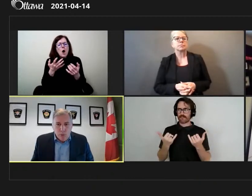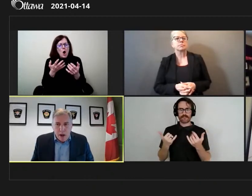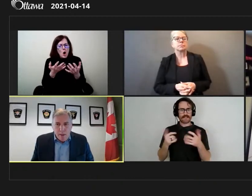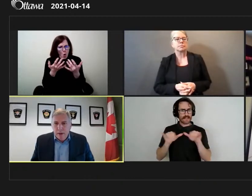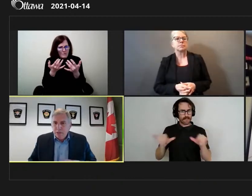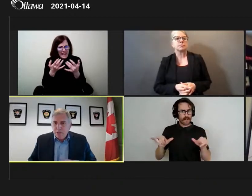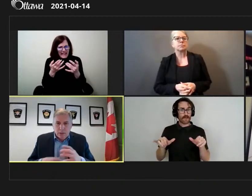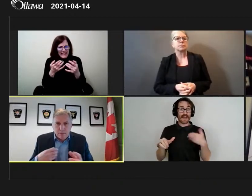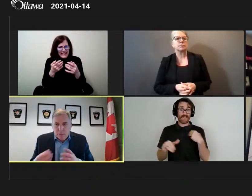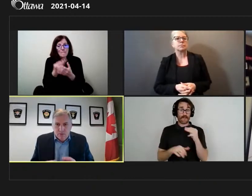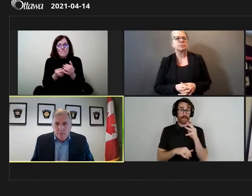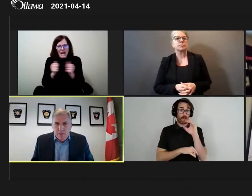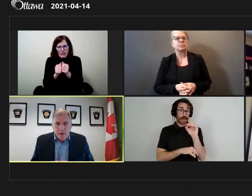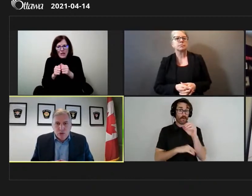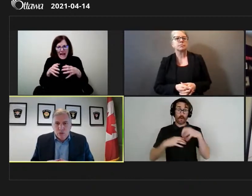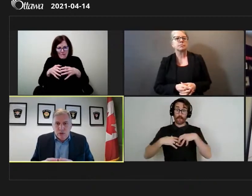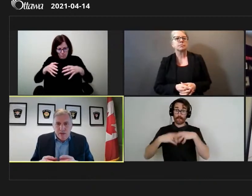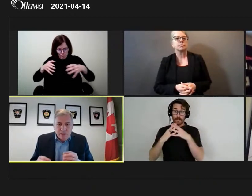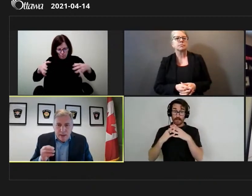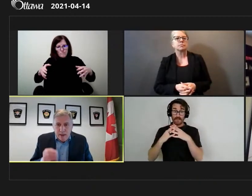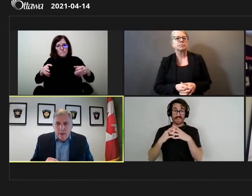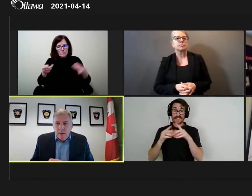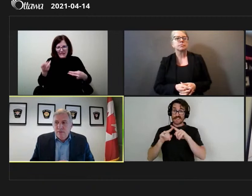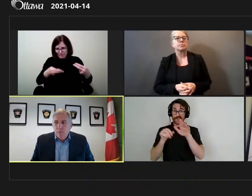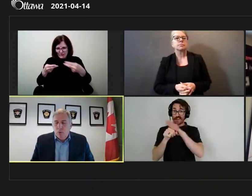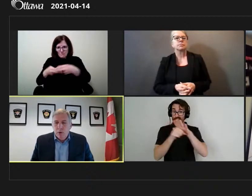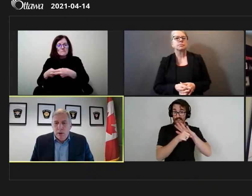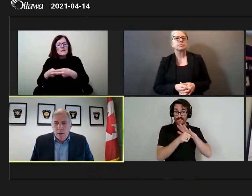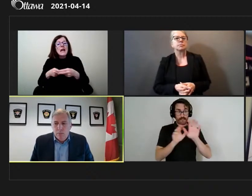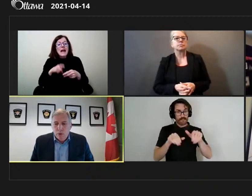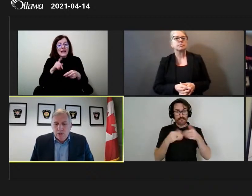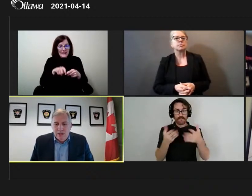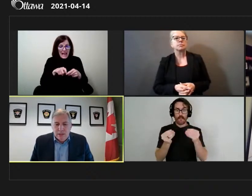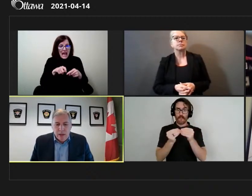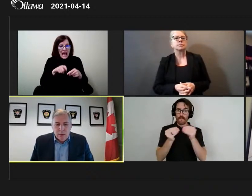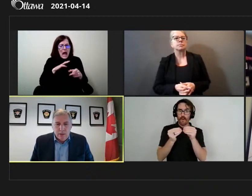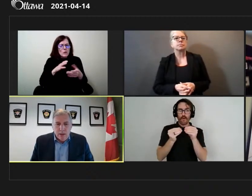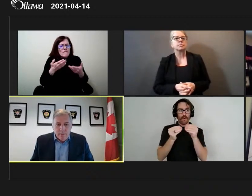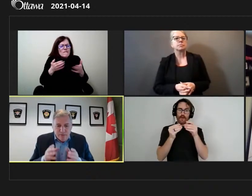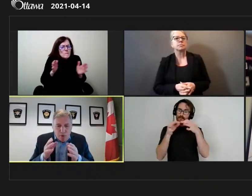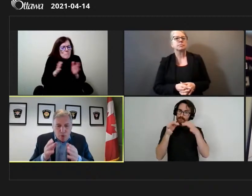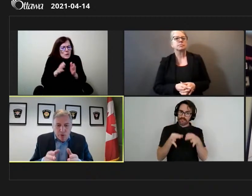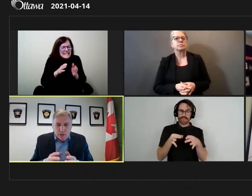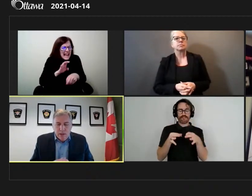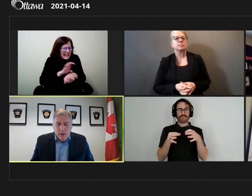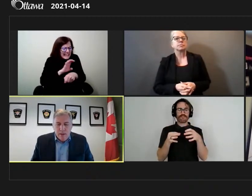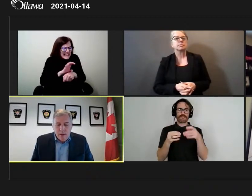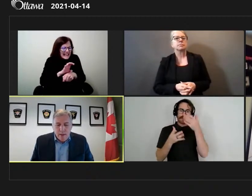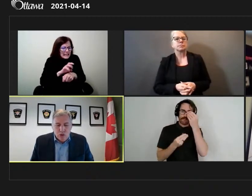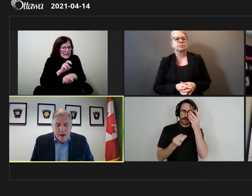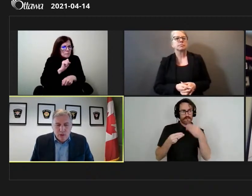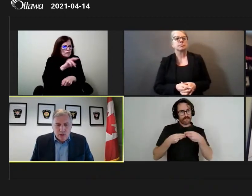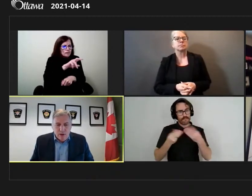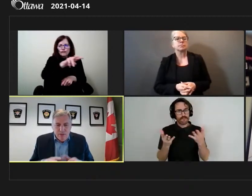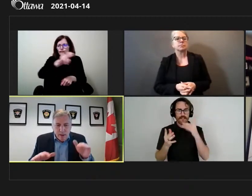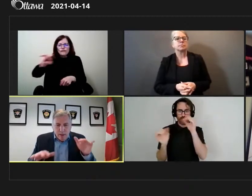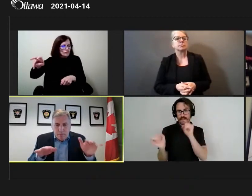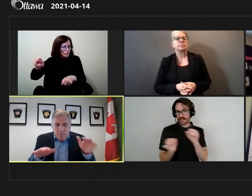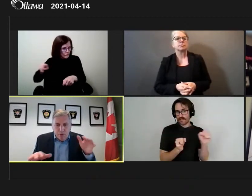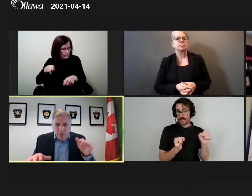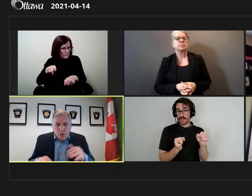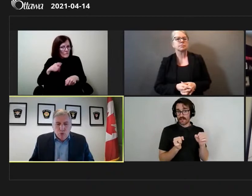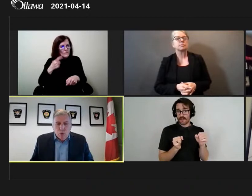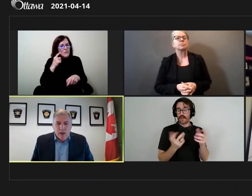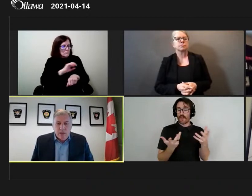micro pop-ups and some areas too, to even get even more detailed, focused strategy. So I think